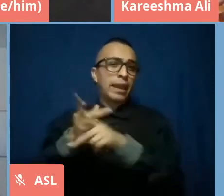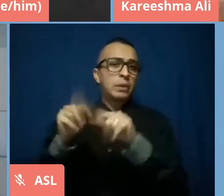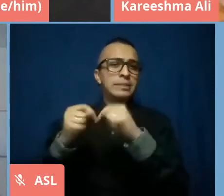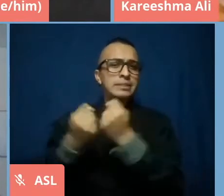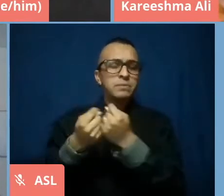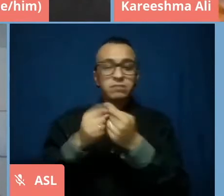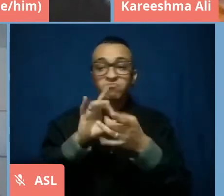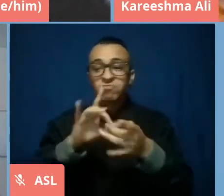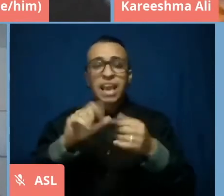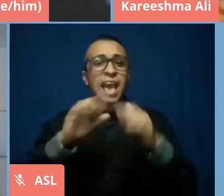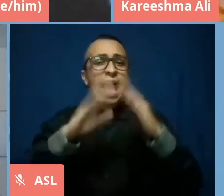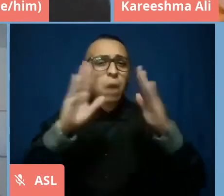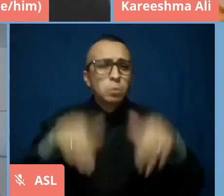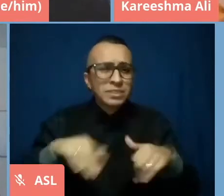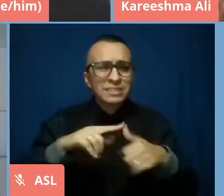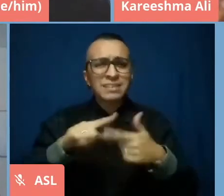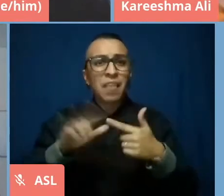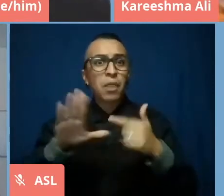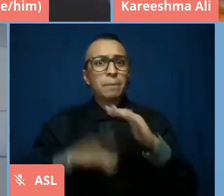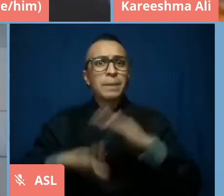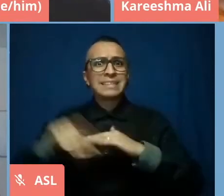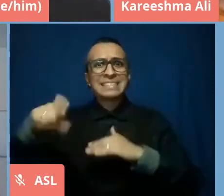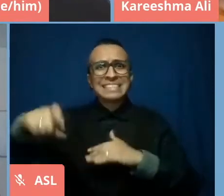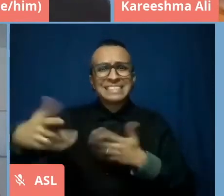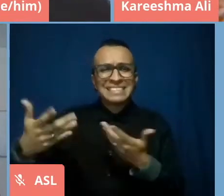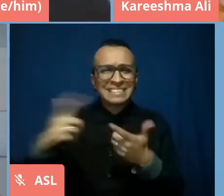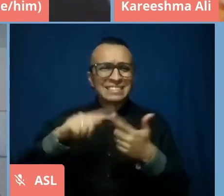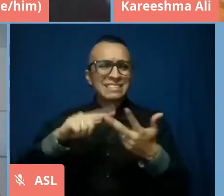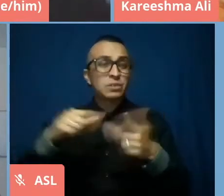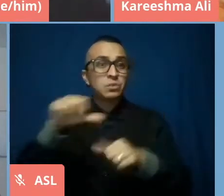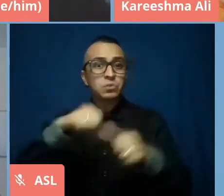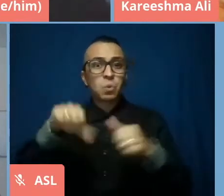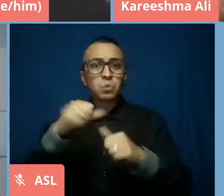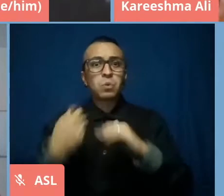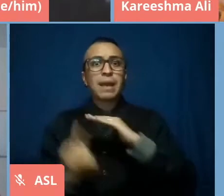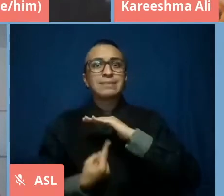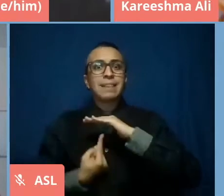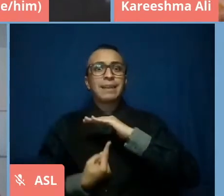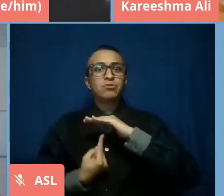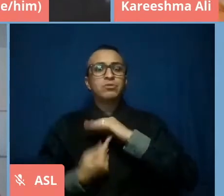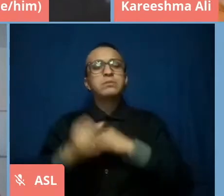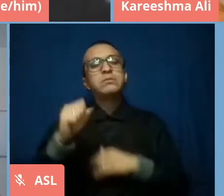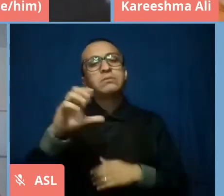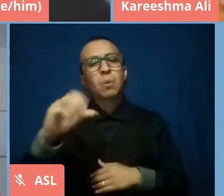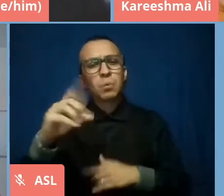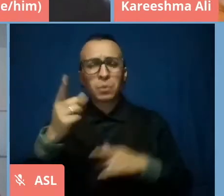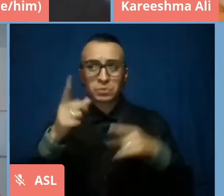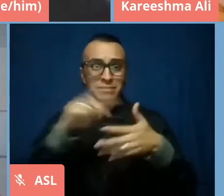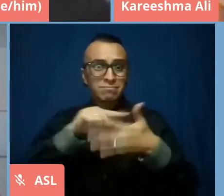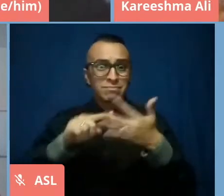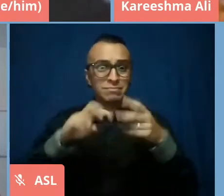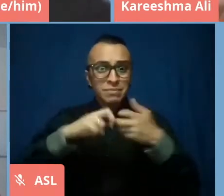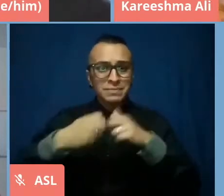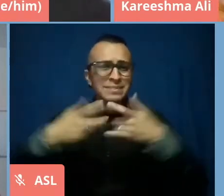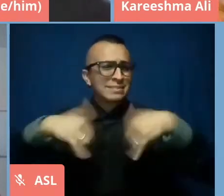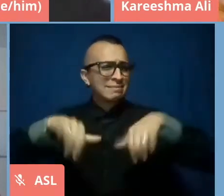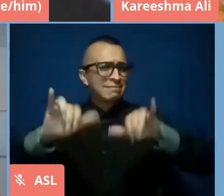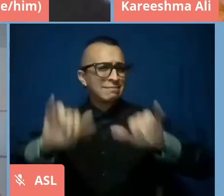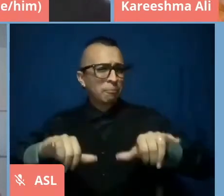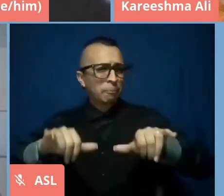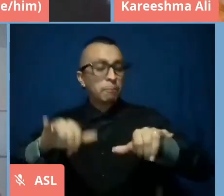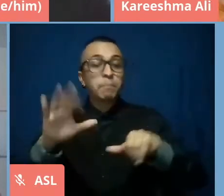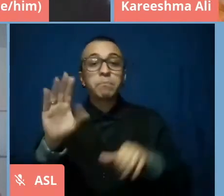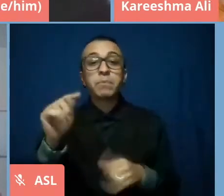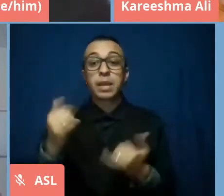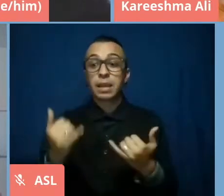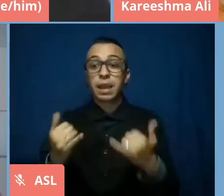getting their basic needs met and social isolation. So the issues are all the same, except now they're even